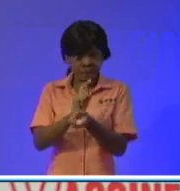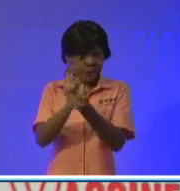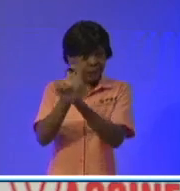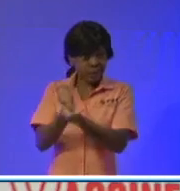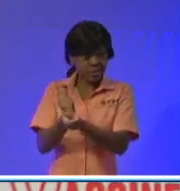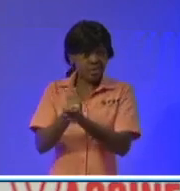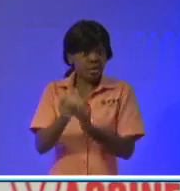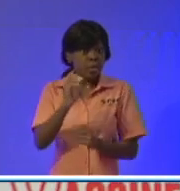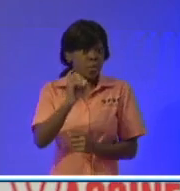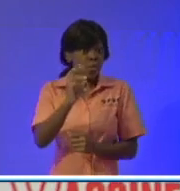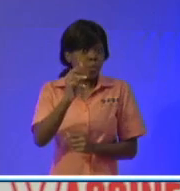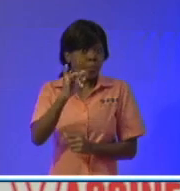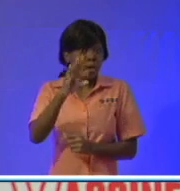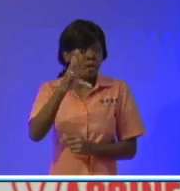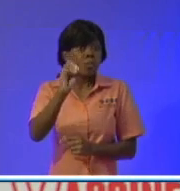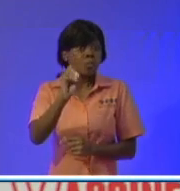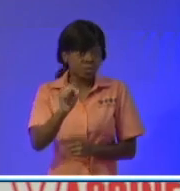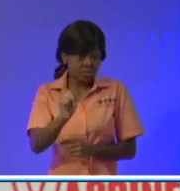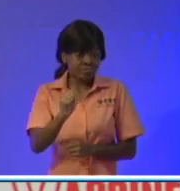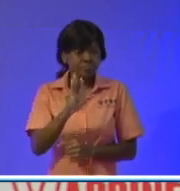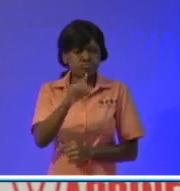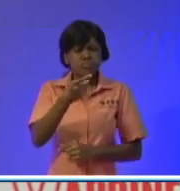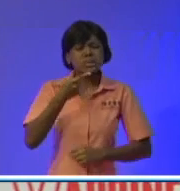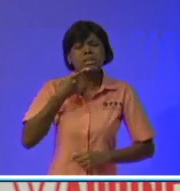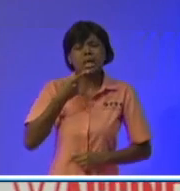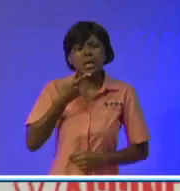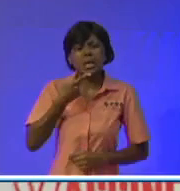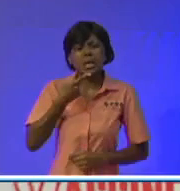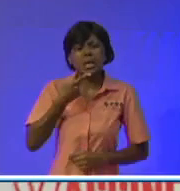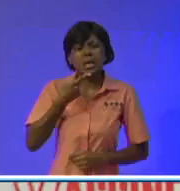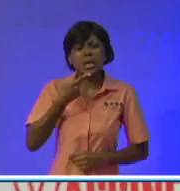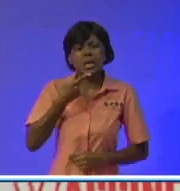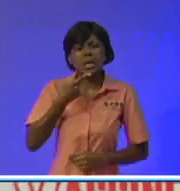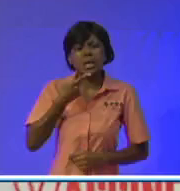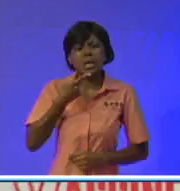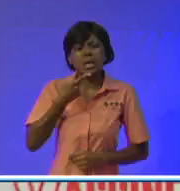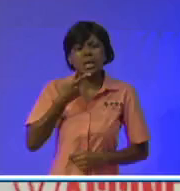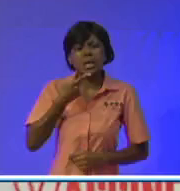less severe. But unfortunately, that has been